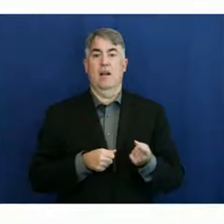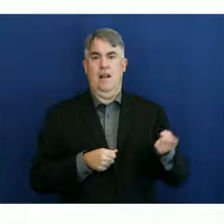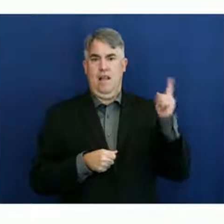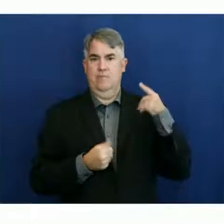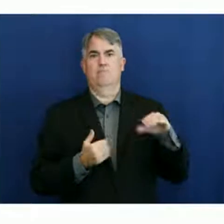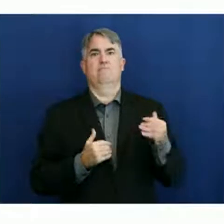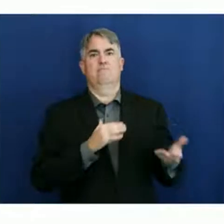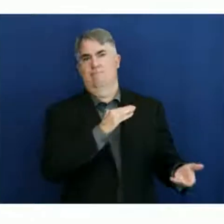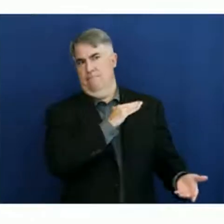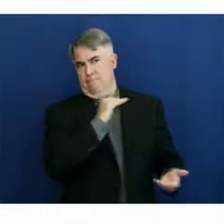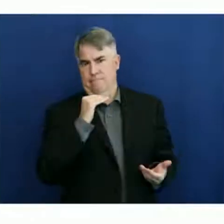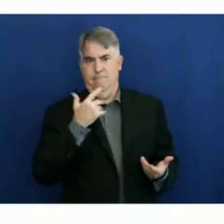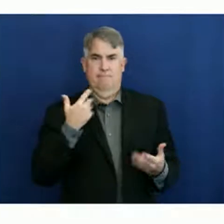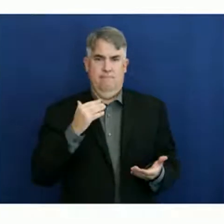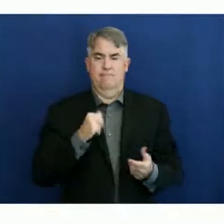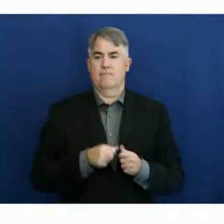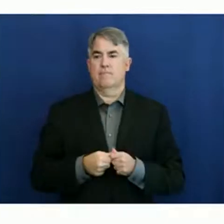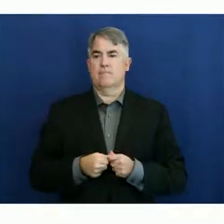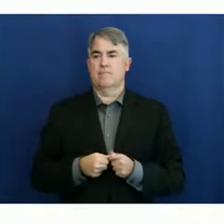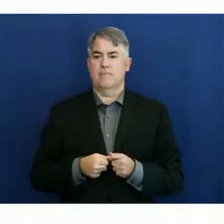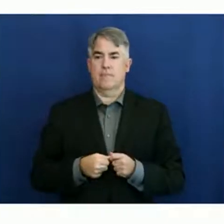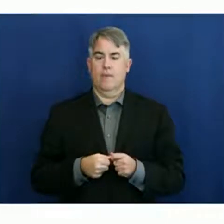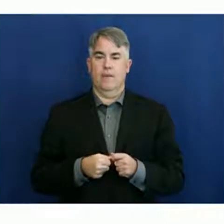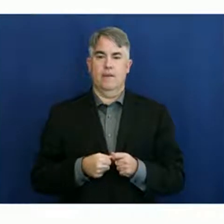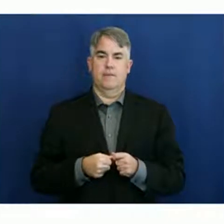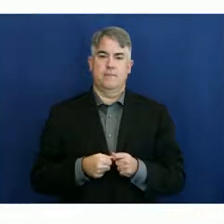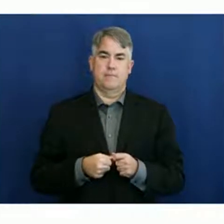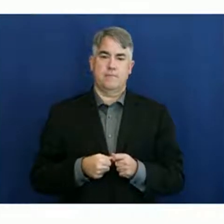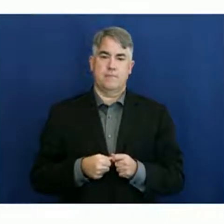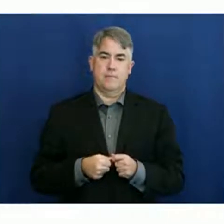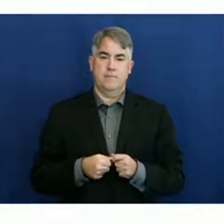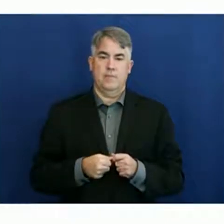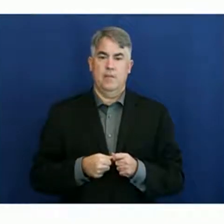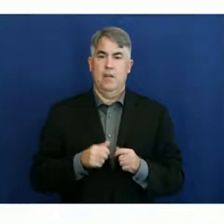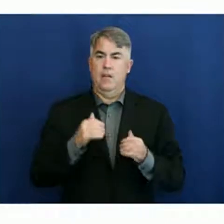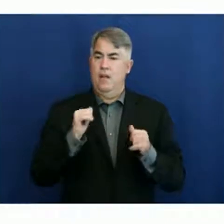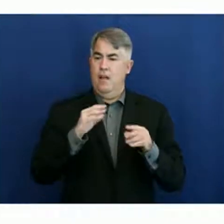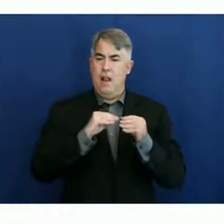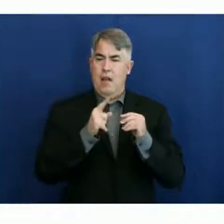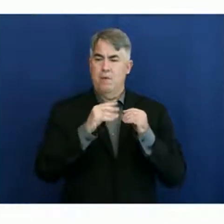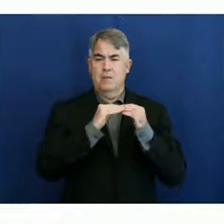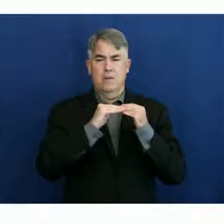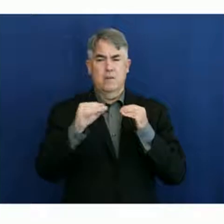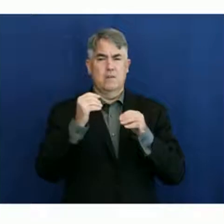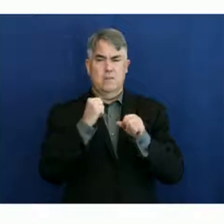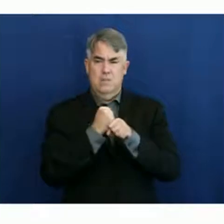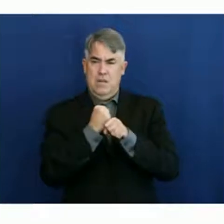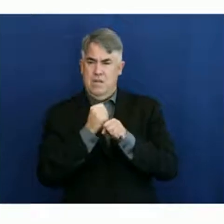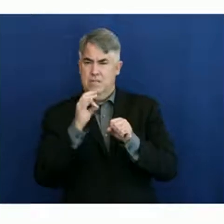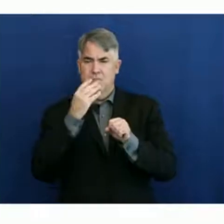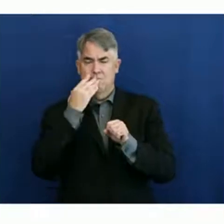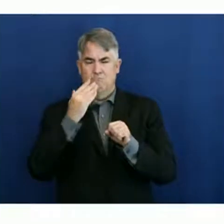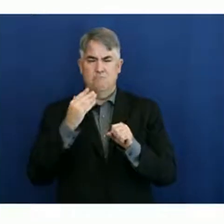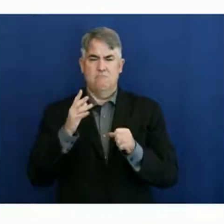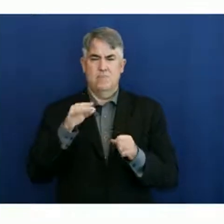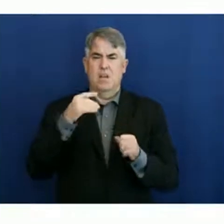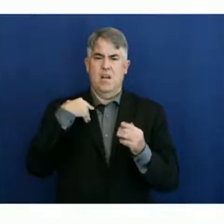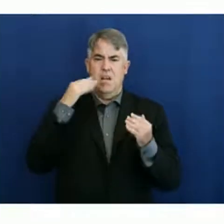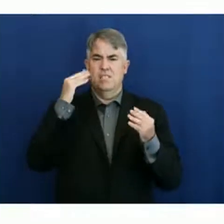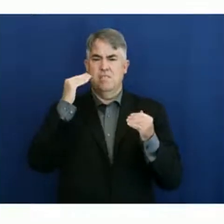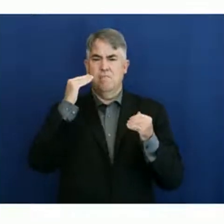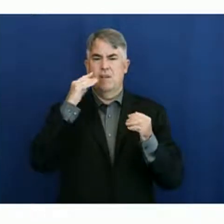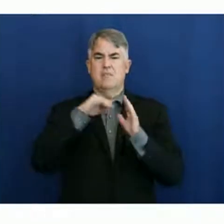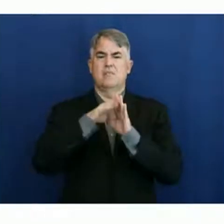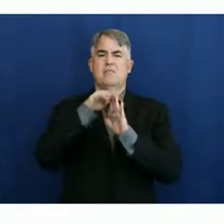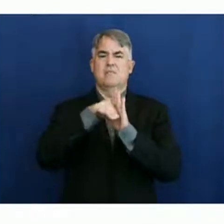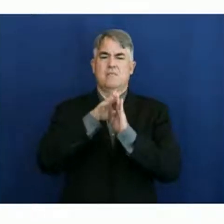the federal numbers. Numbers coming to us as a county relatively stable, but you know, we expect there's going to be some ups and downs throughout, but